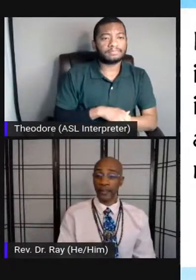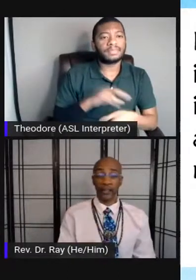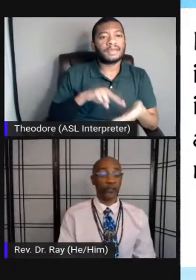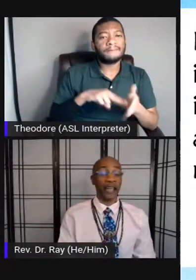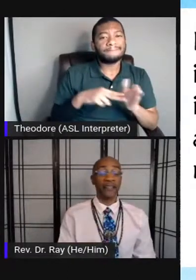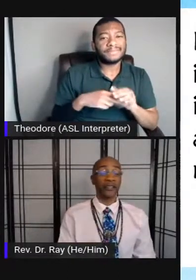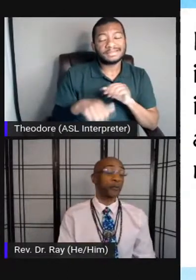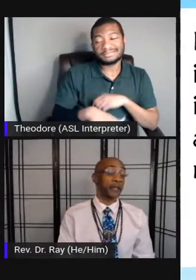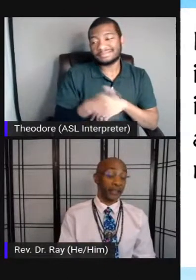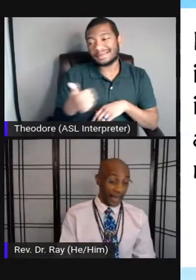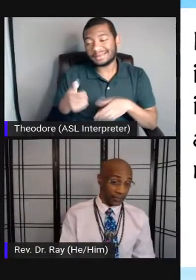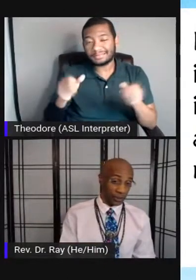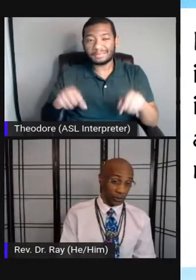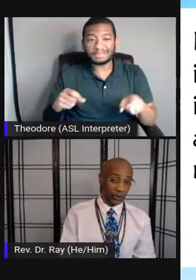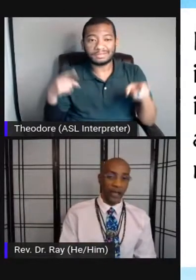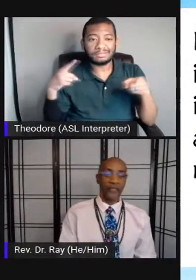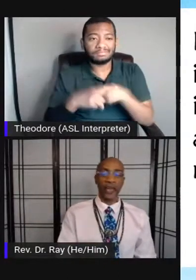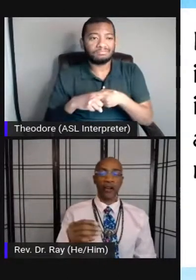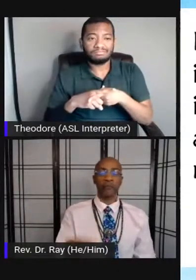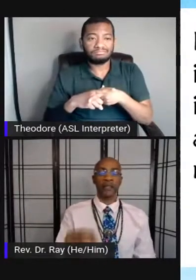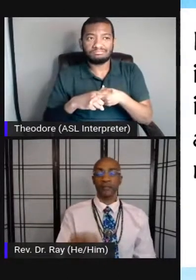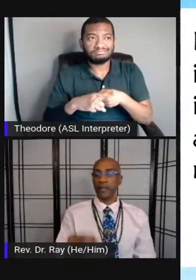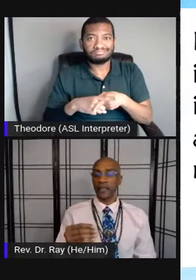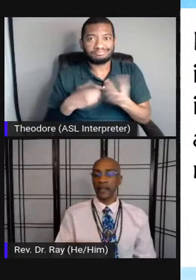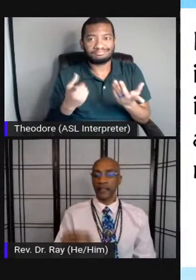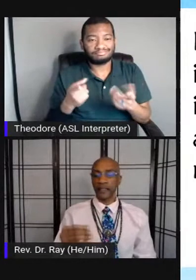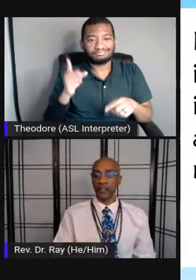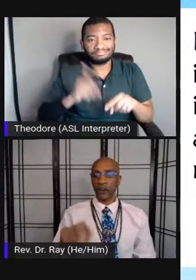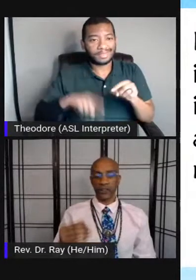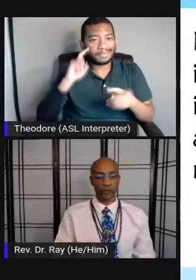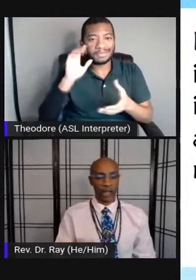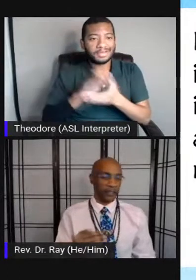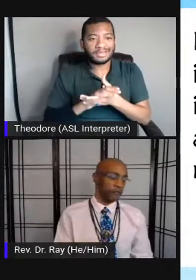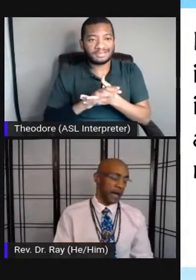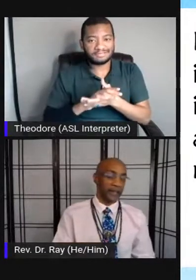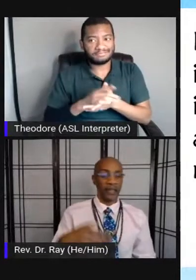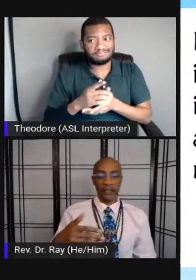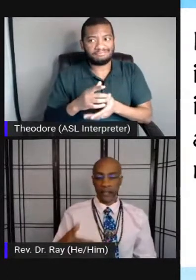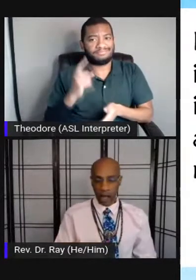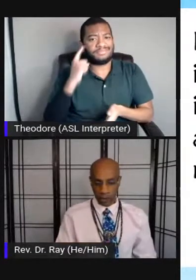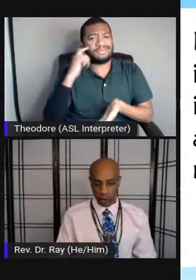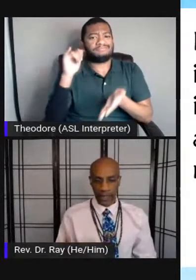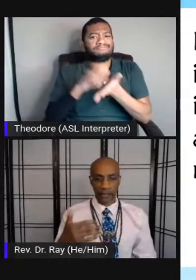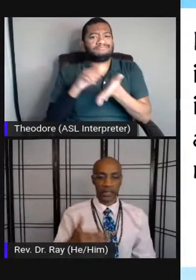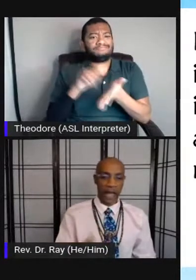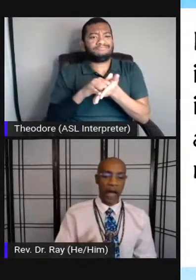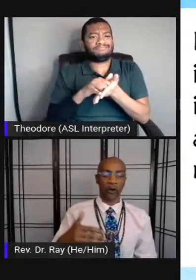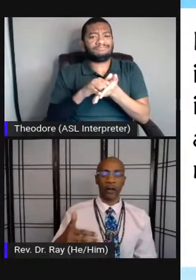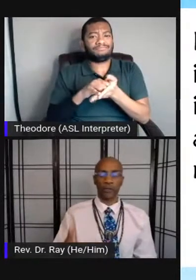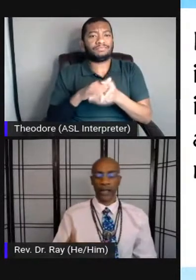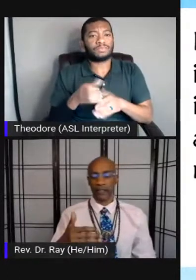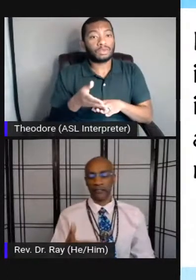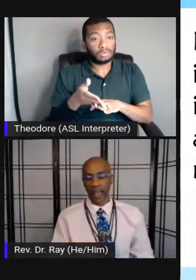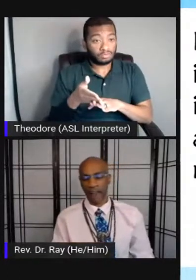Before we can create such a mental attitude, there must be nothing in our subjective mind that contradicts